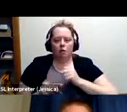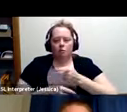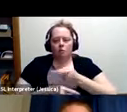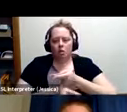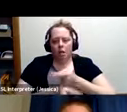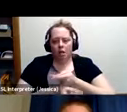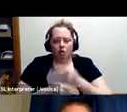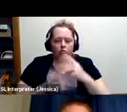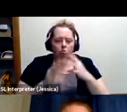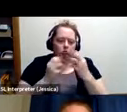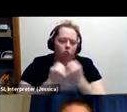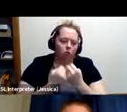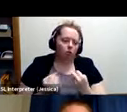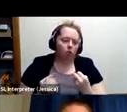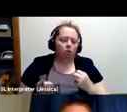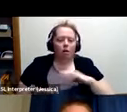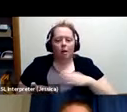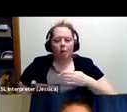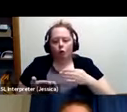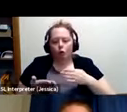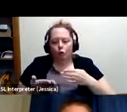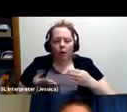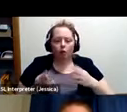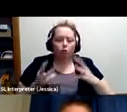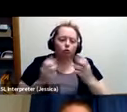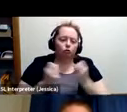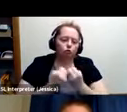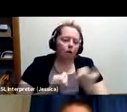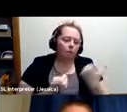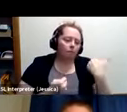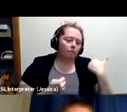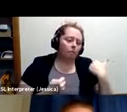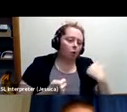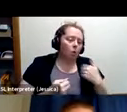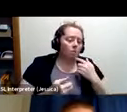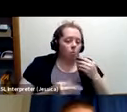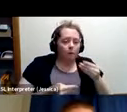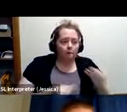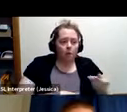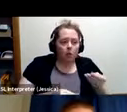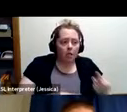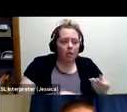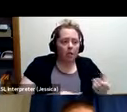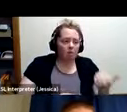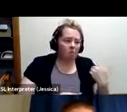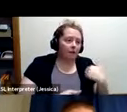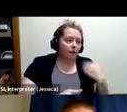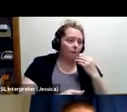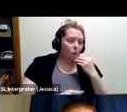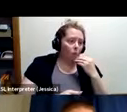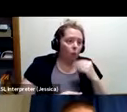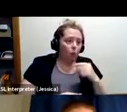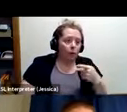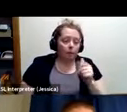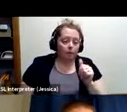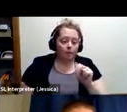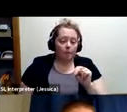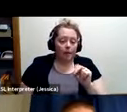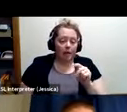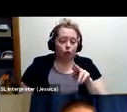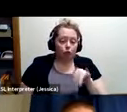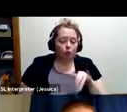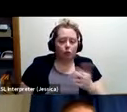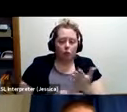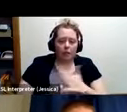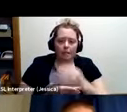We're always like, you know, when we were at the space, we were constantly feeding people. We have a food pantry. People can come in and get some food resources